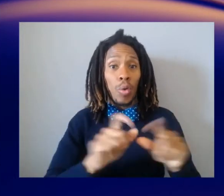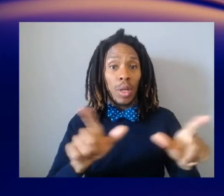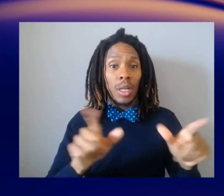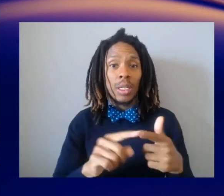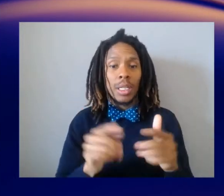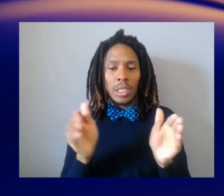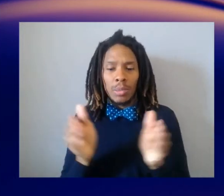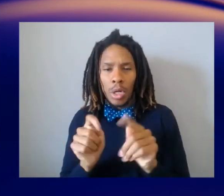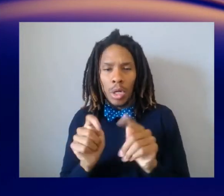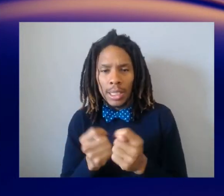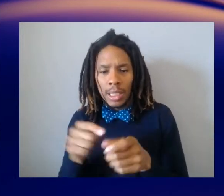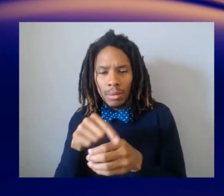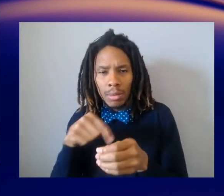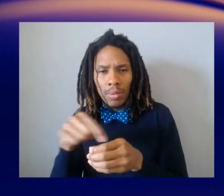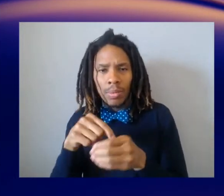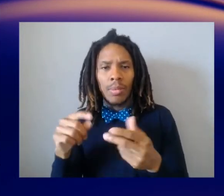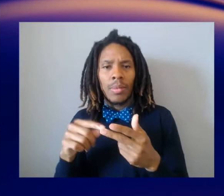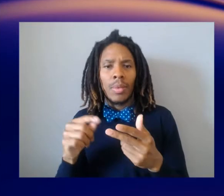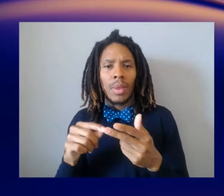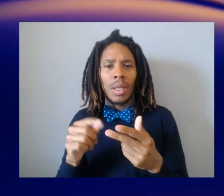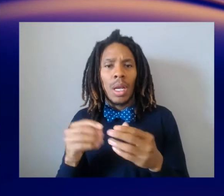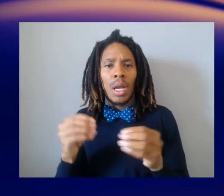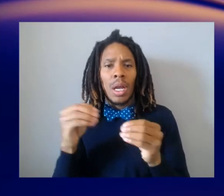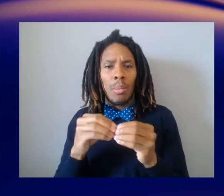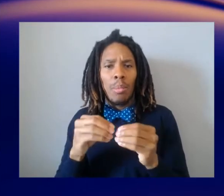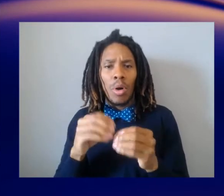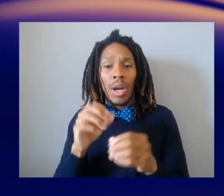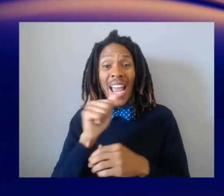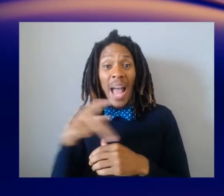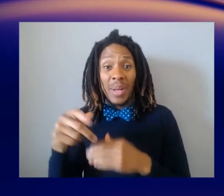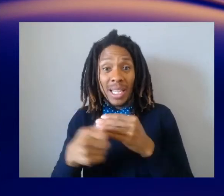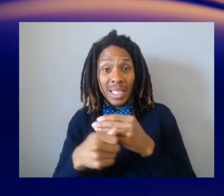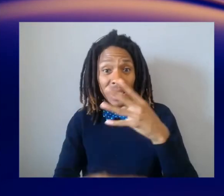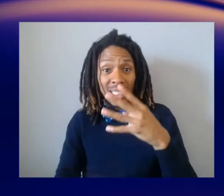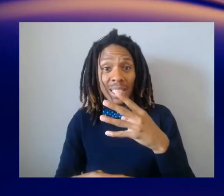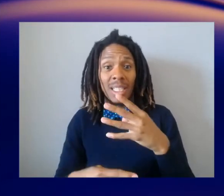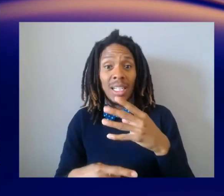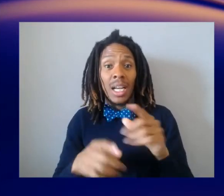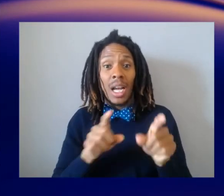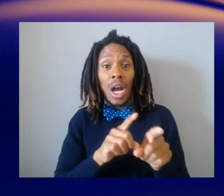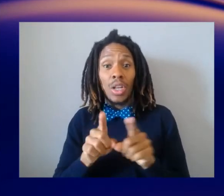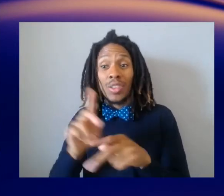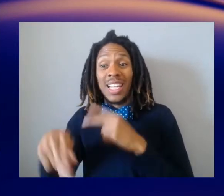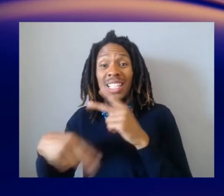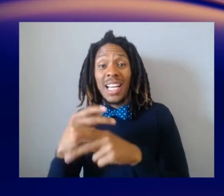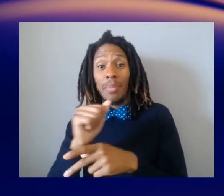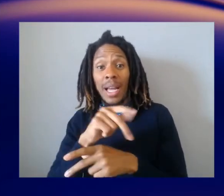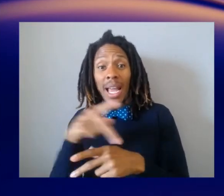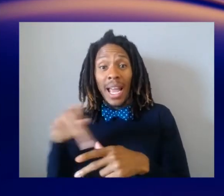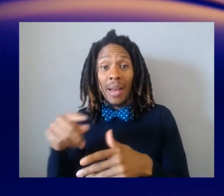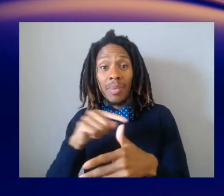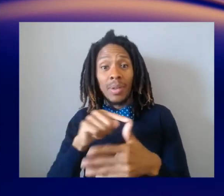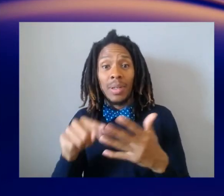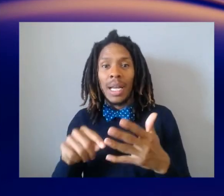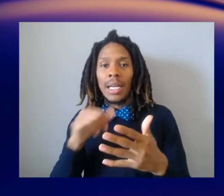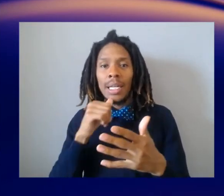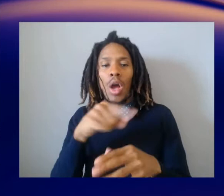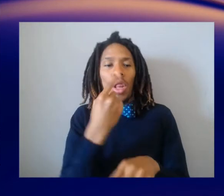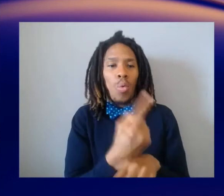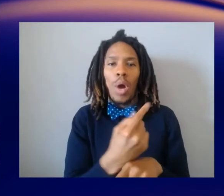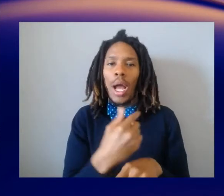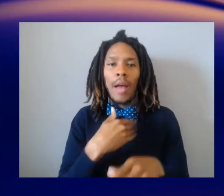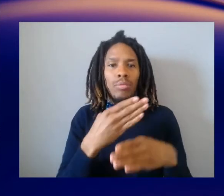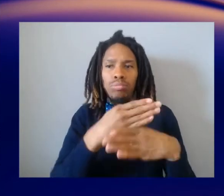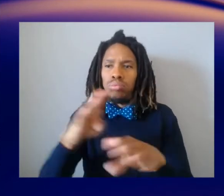teams, much more applications, as well as the types of applications. These aren't monoliths anymore. We're looking at distributed,